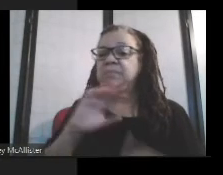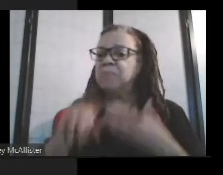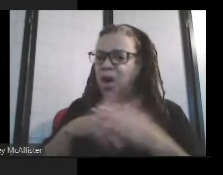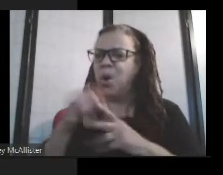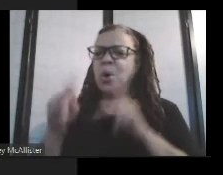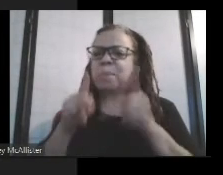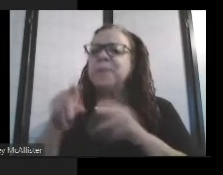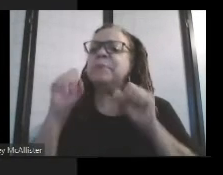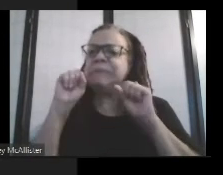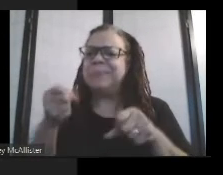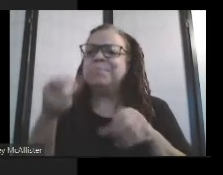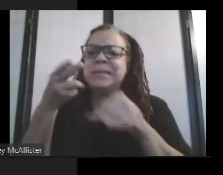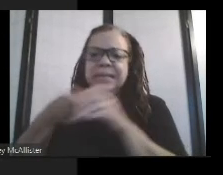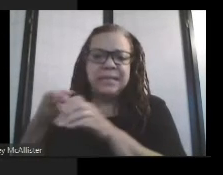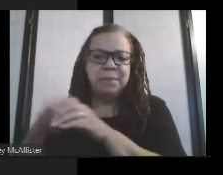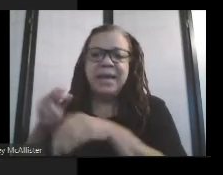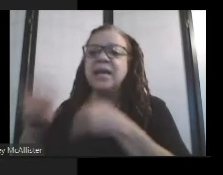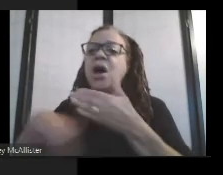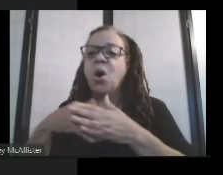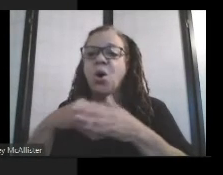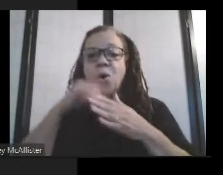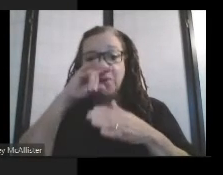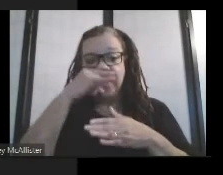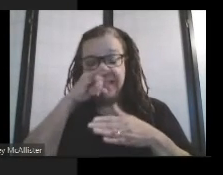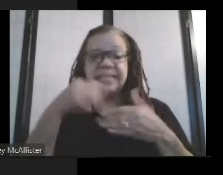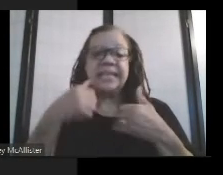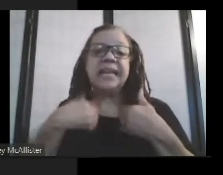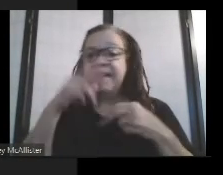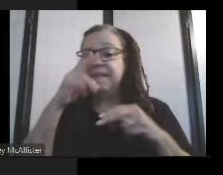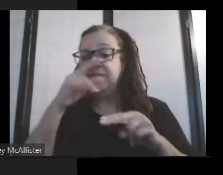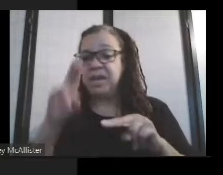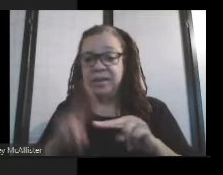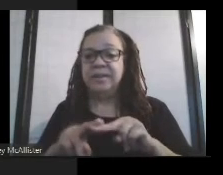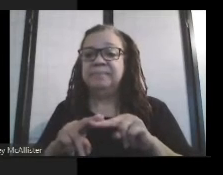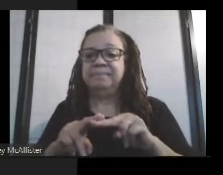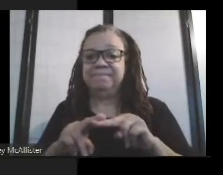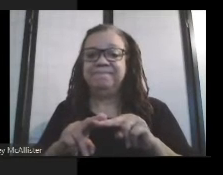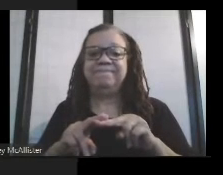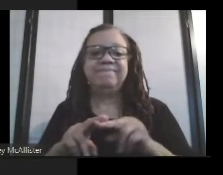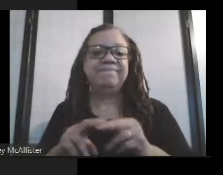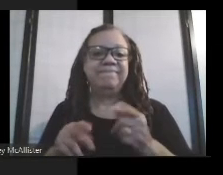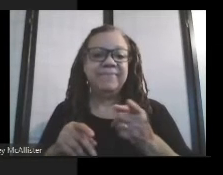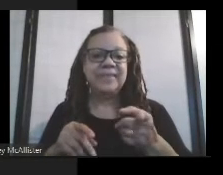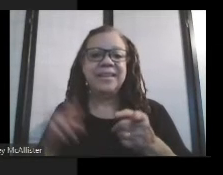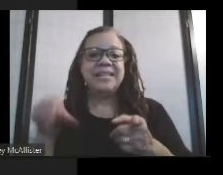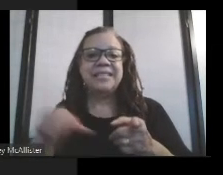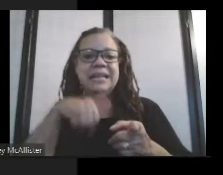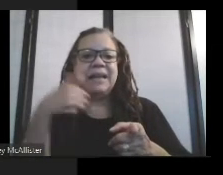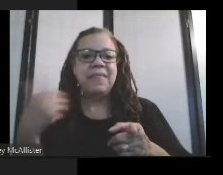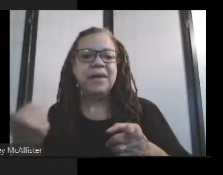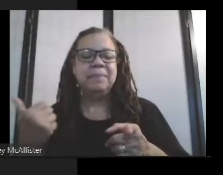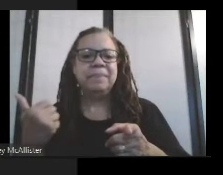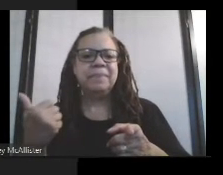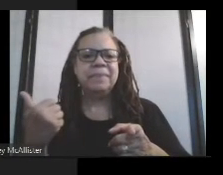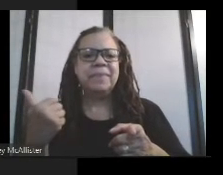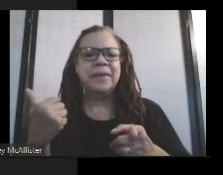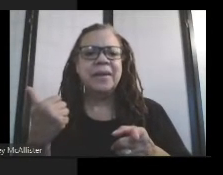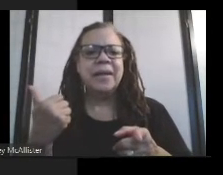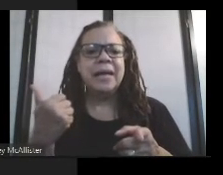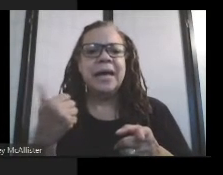everybody could participate and everybody could have fun, I think was what I got out of it. So here's